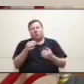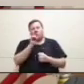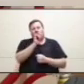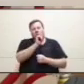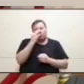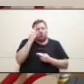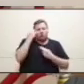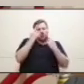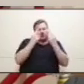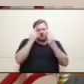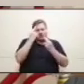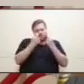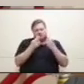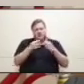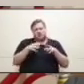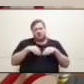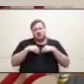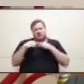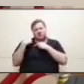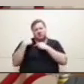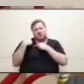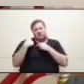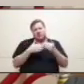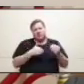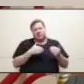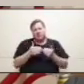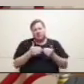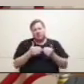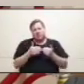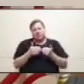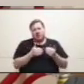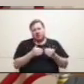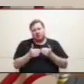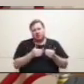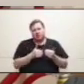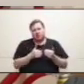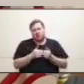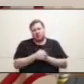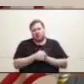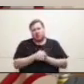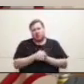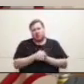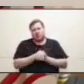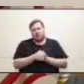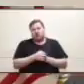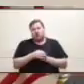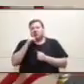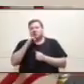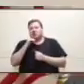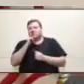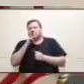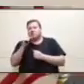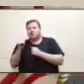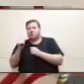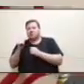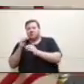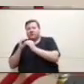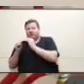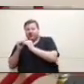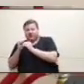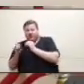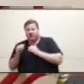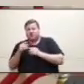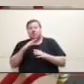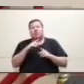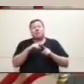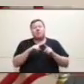in relation to consequence management, that it would be punitive rather than being corrective, as you respond to what was